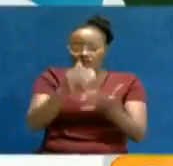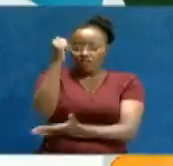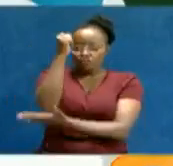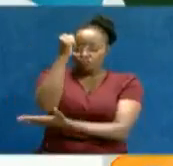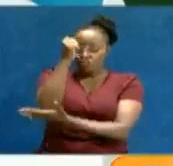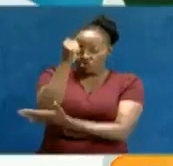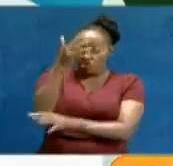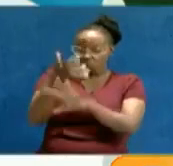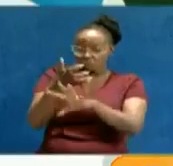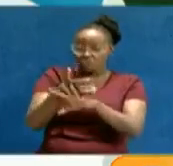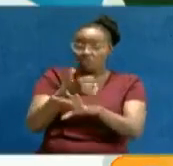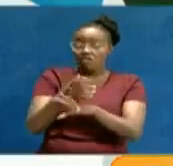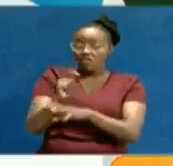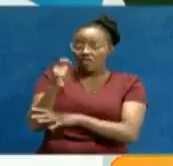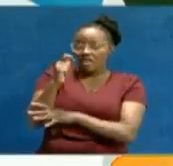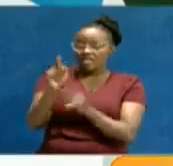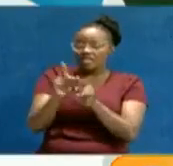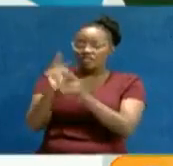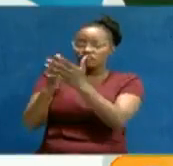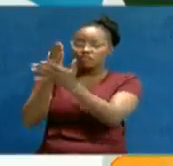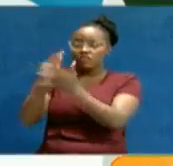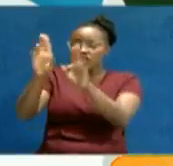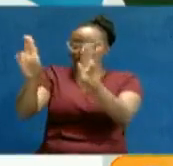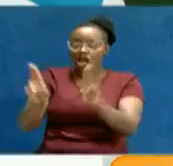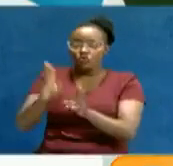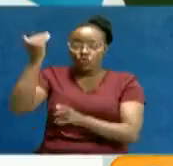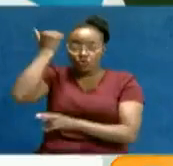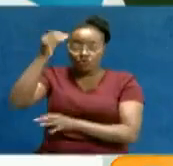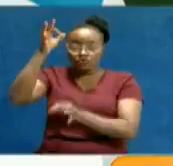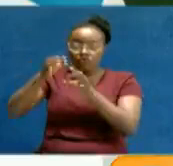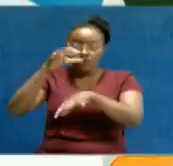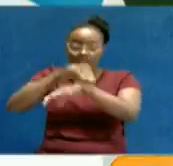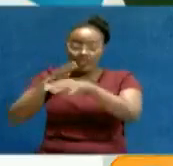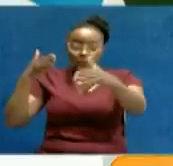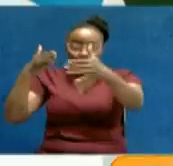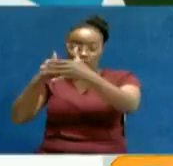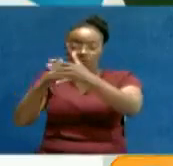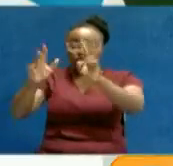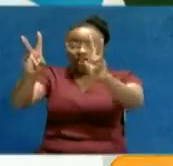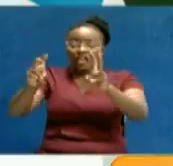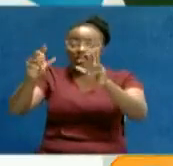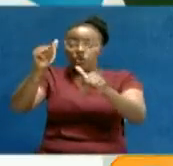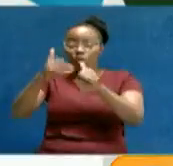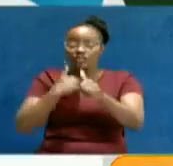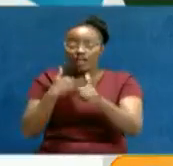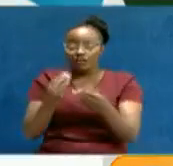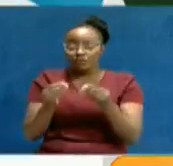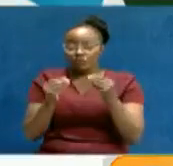bottles. Tanzania sued Kenya, the East African Court of Justice, securing an injunction as the matter awaits